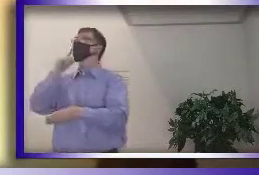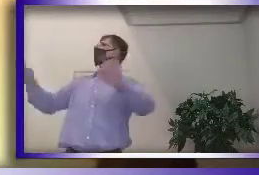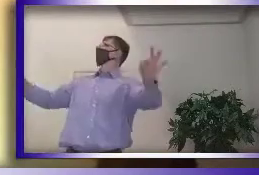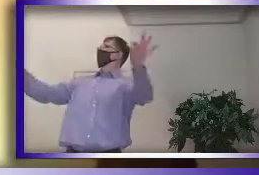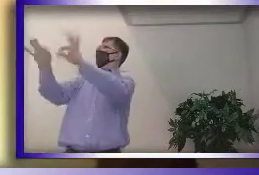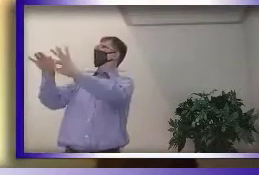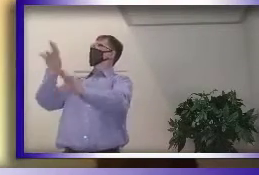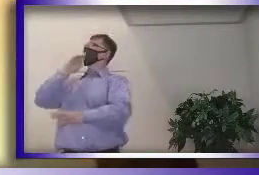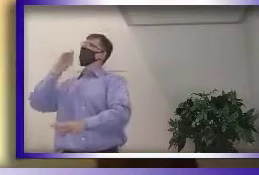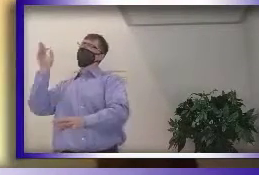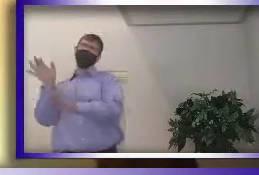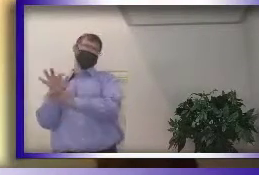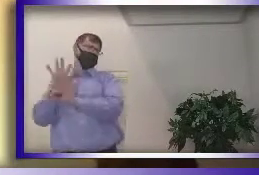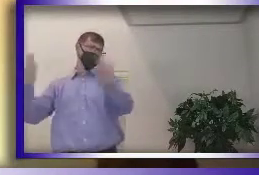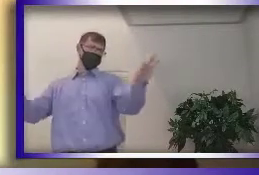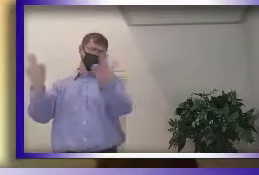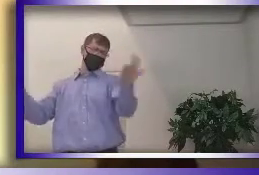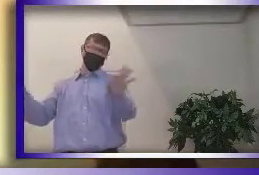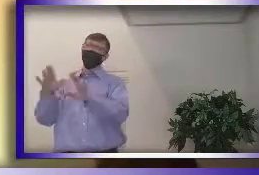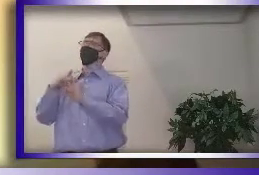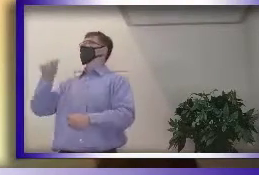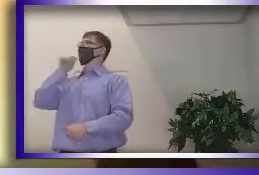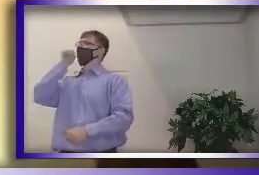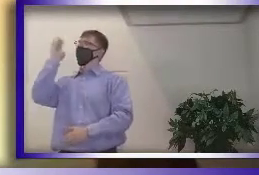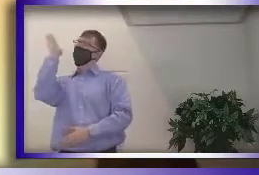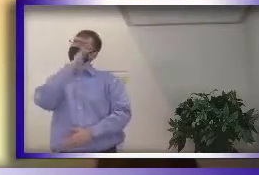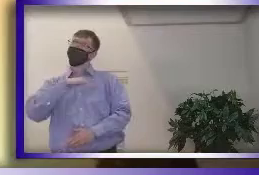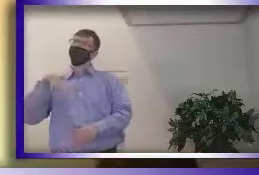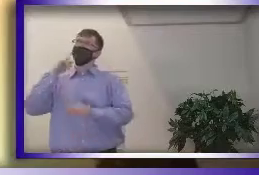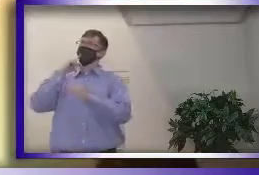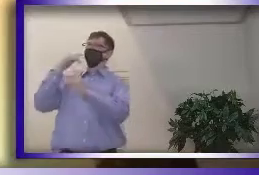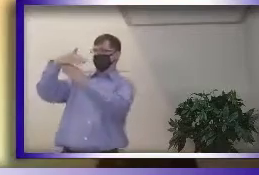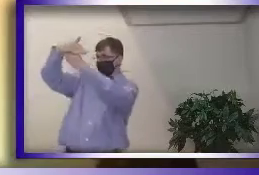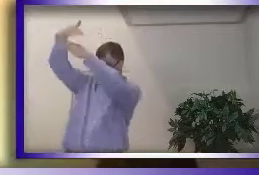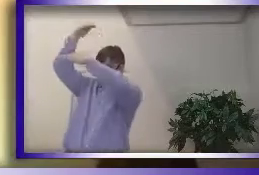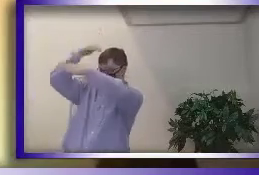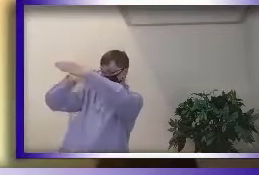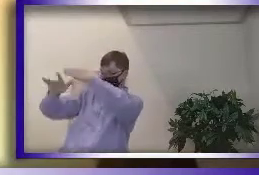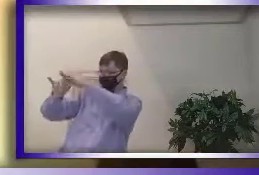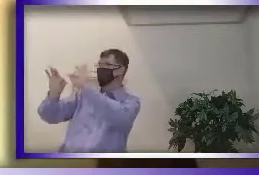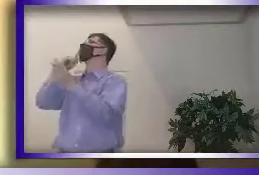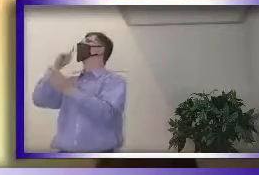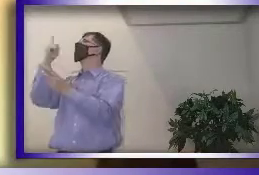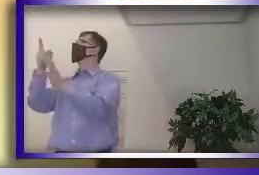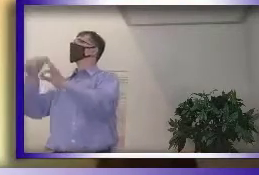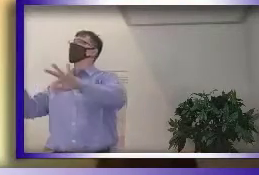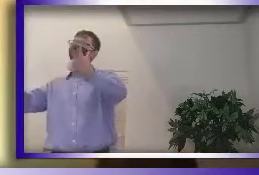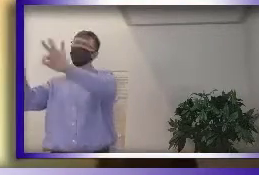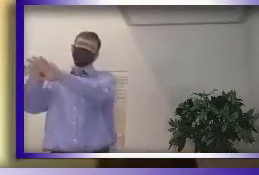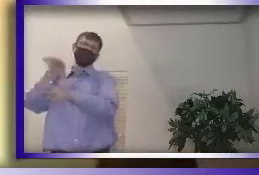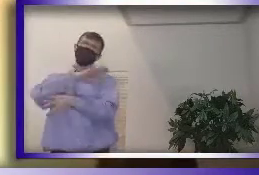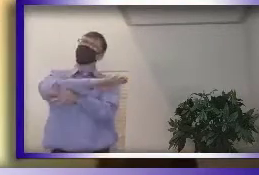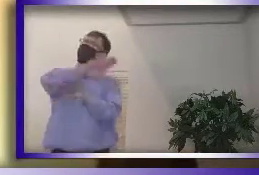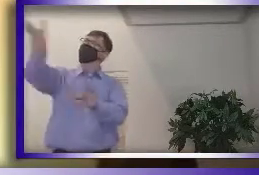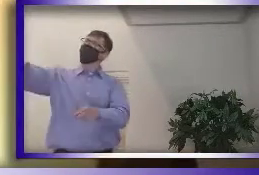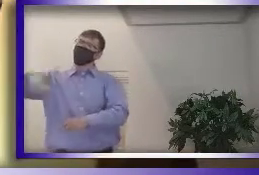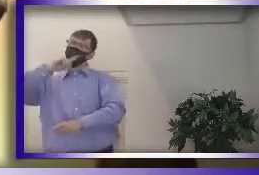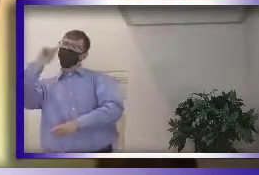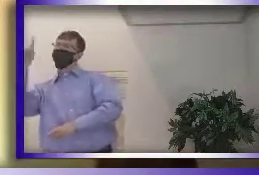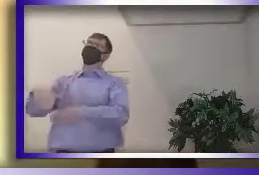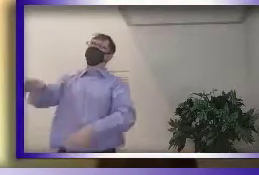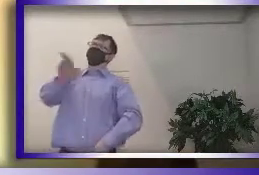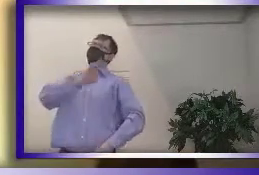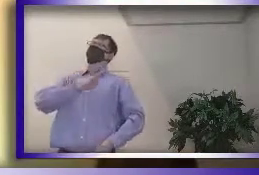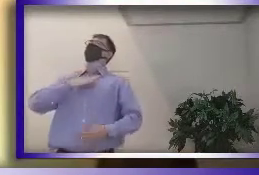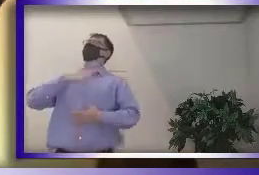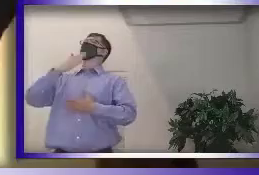that any one of us would be just as polite, right? We don't go yelling at the person at the front desk, right? All right.